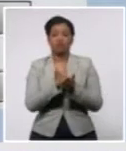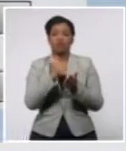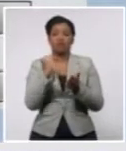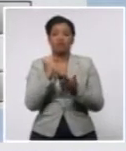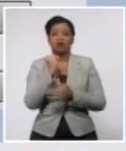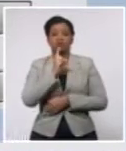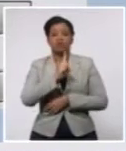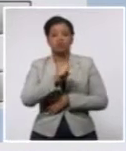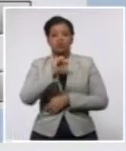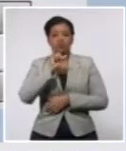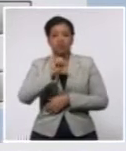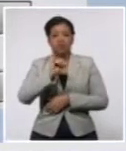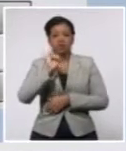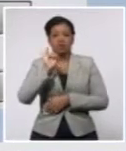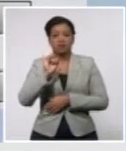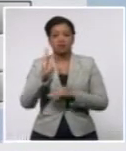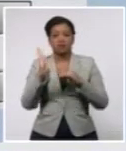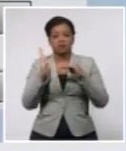a cumulative of